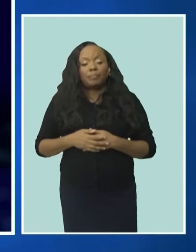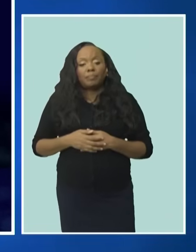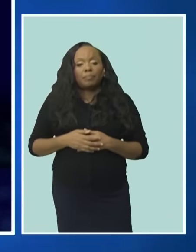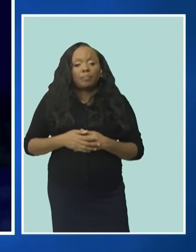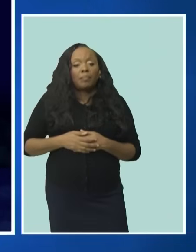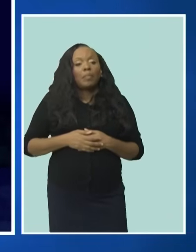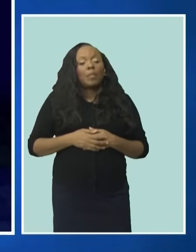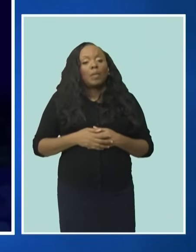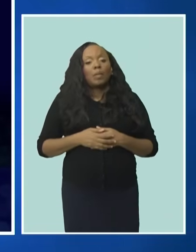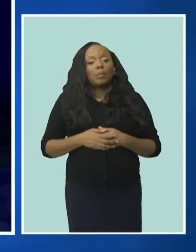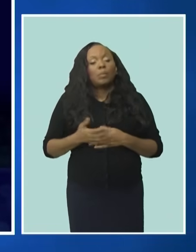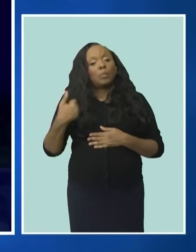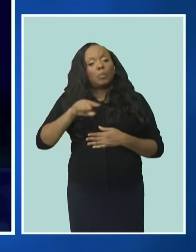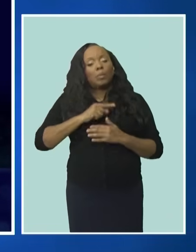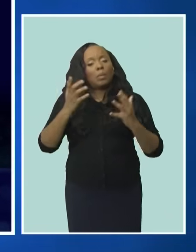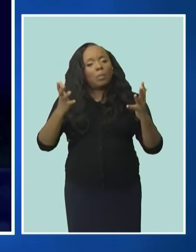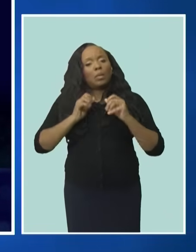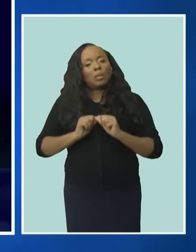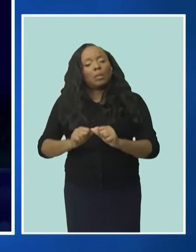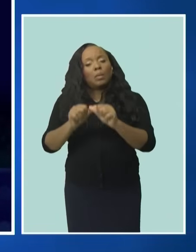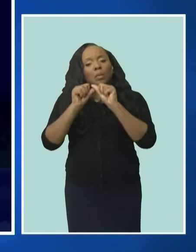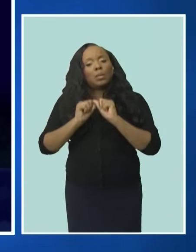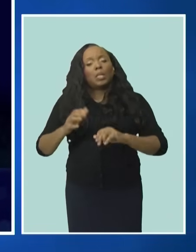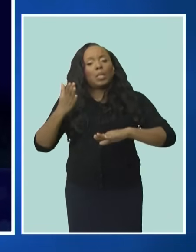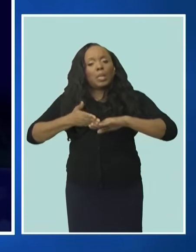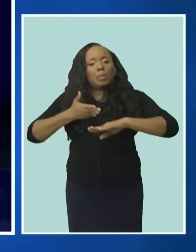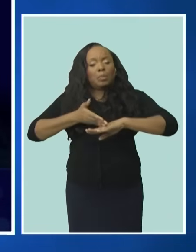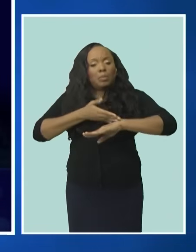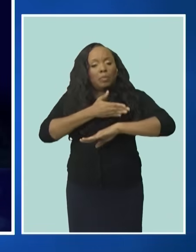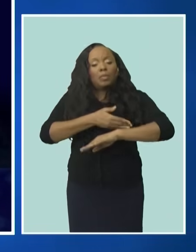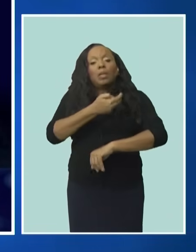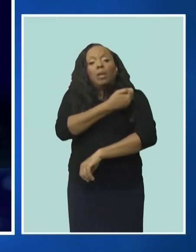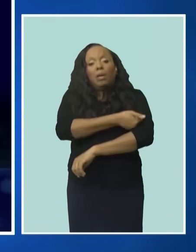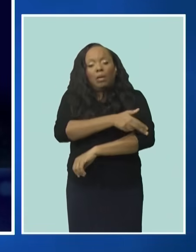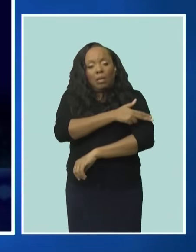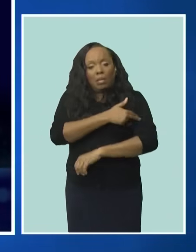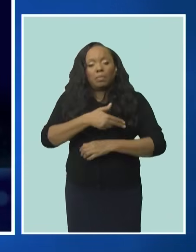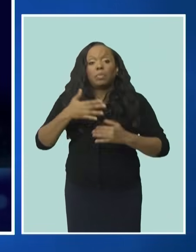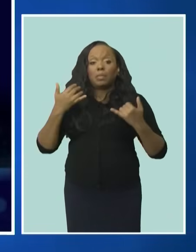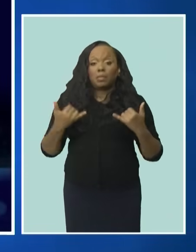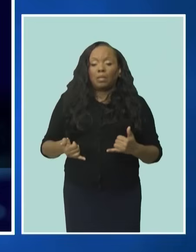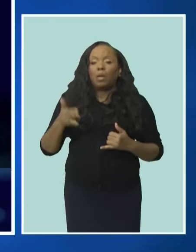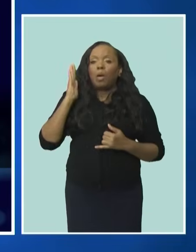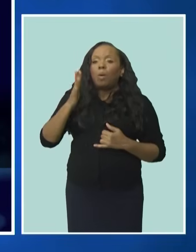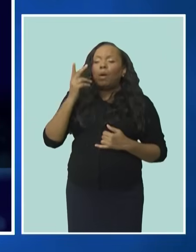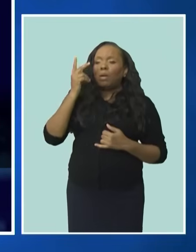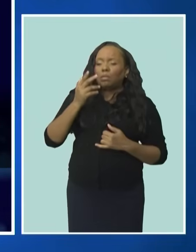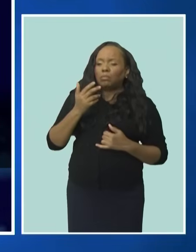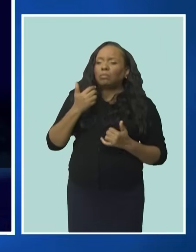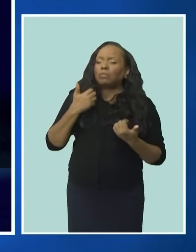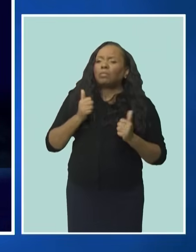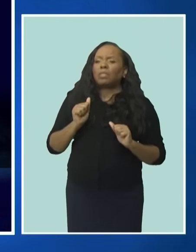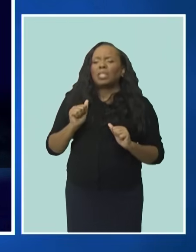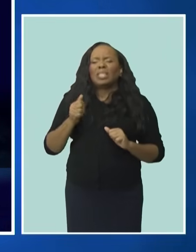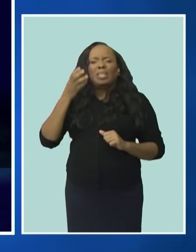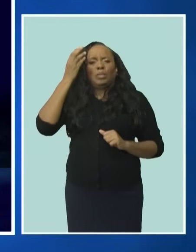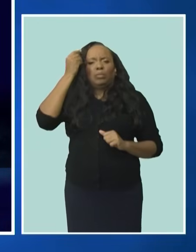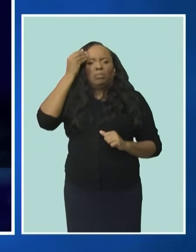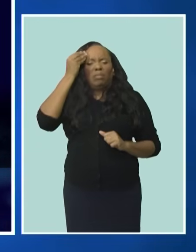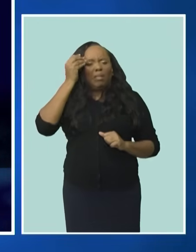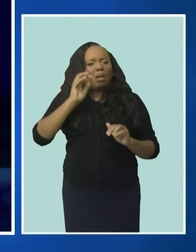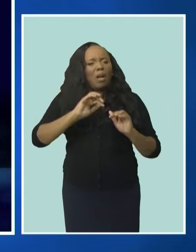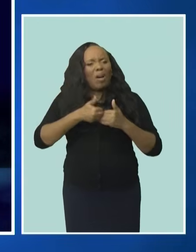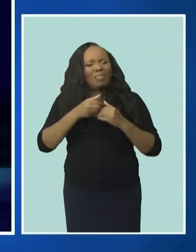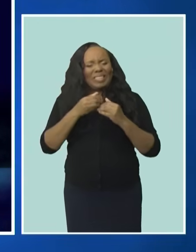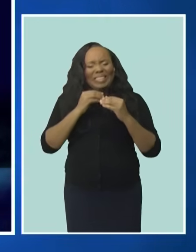to continuous improvement, the hospital will use this incident to reflect on and further refine